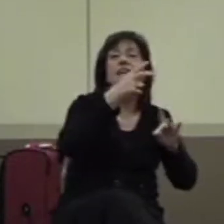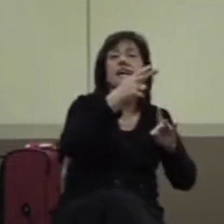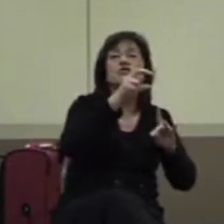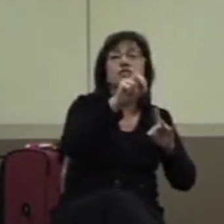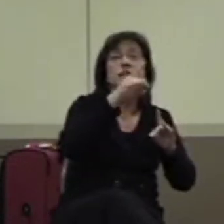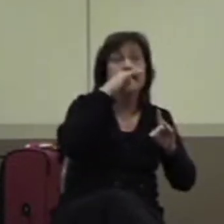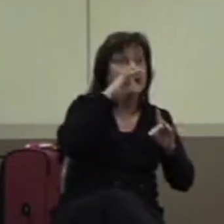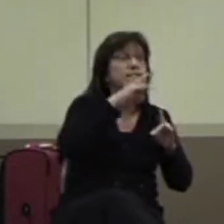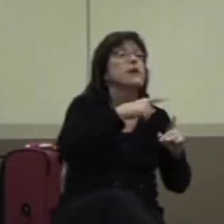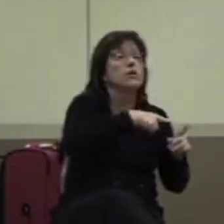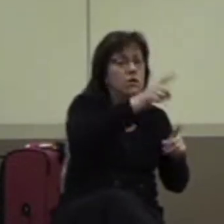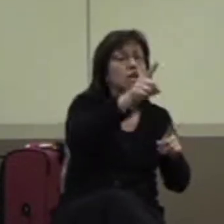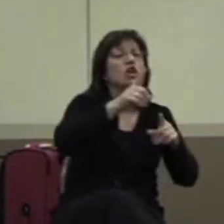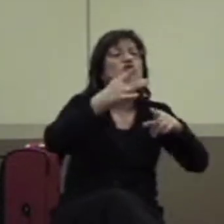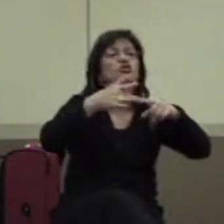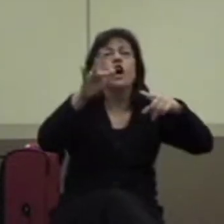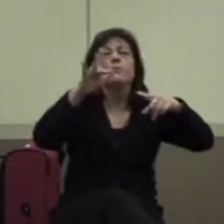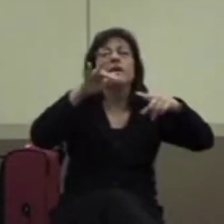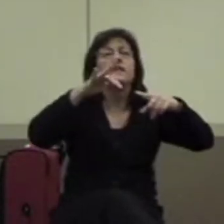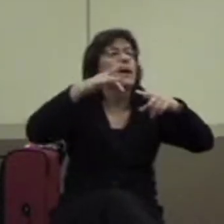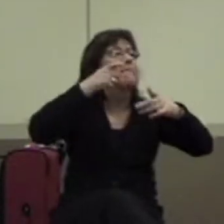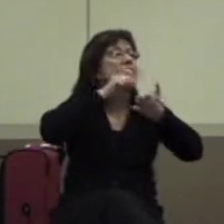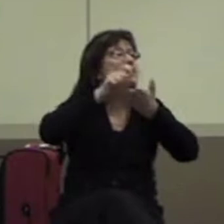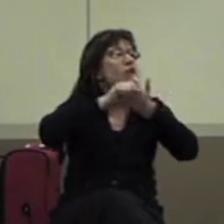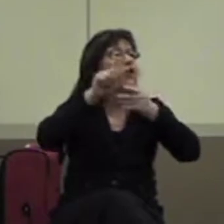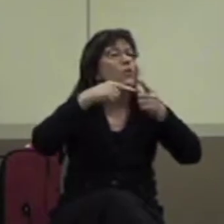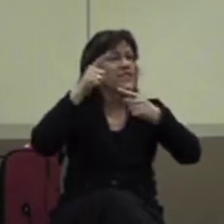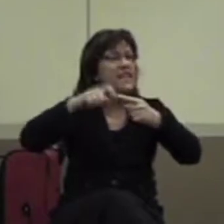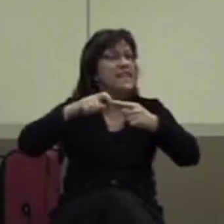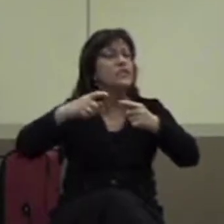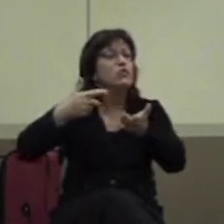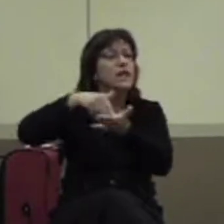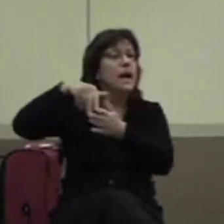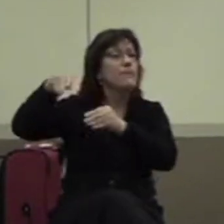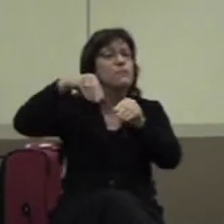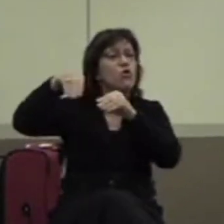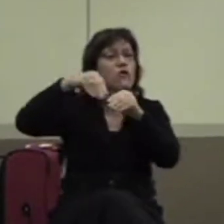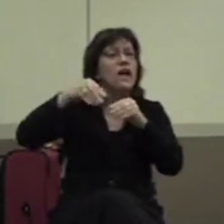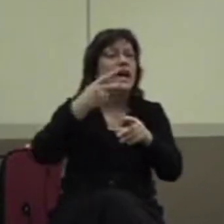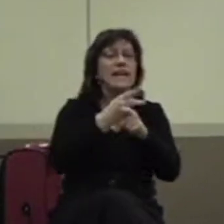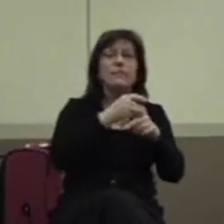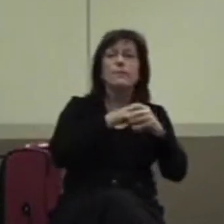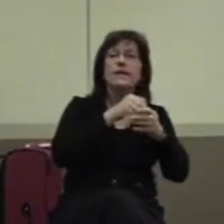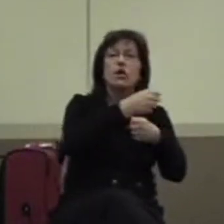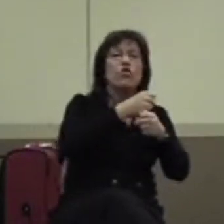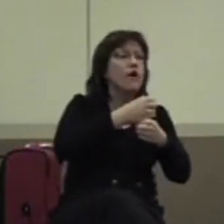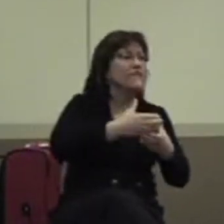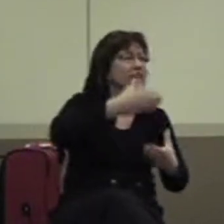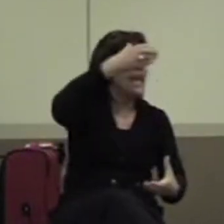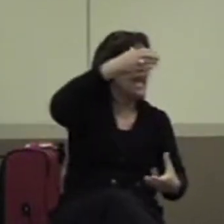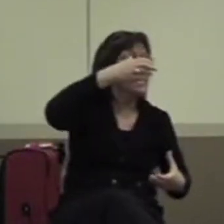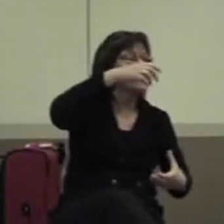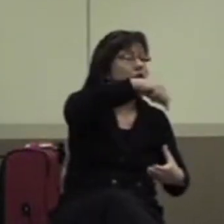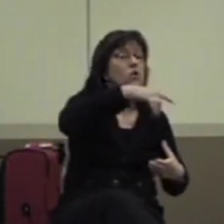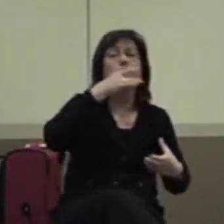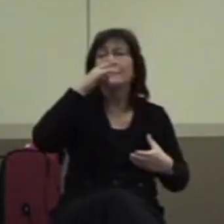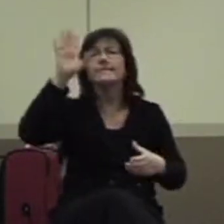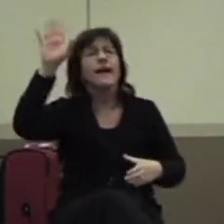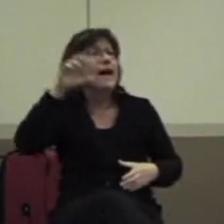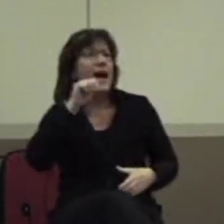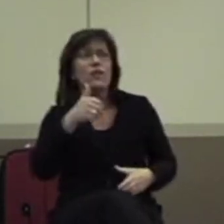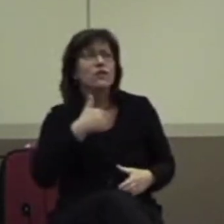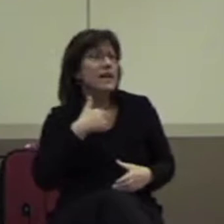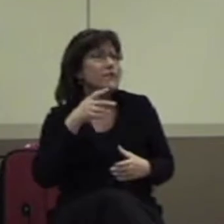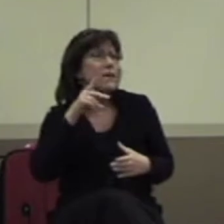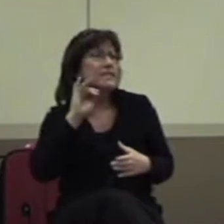pencils when, they needed some proprioceptive input. And I kept them in a coffee can. And when a kid said, "I don't have a pencil,"